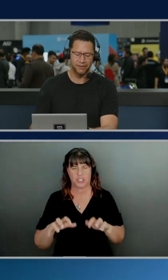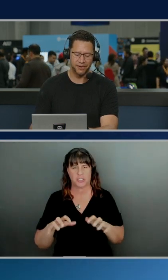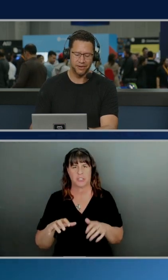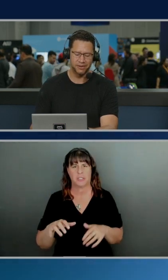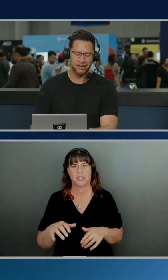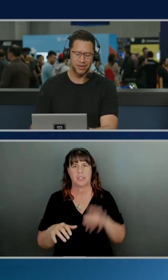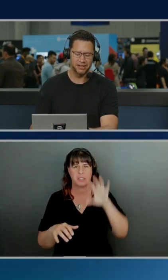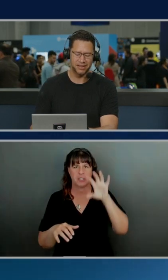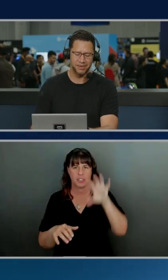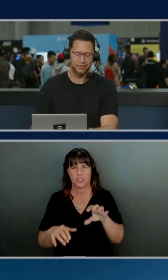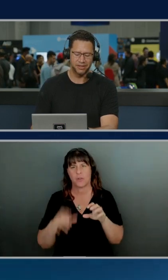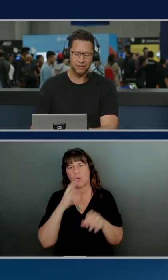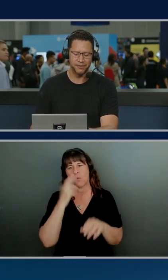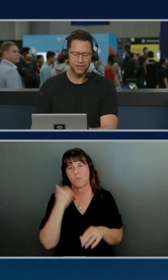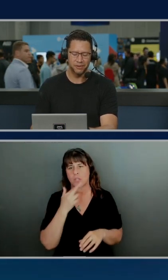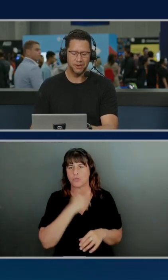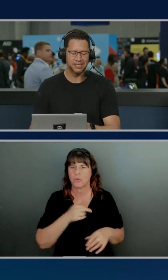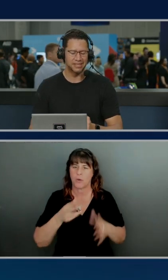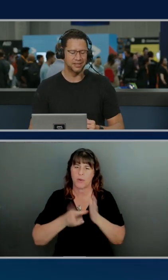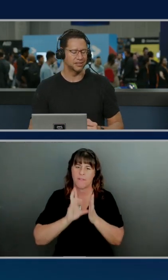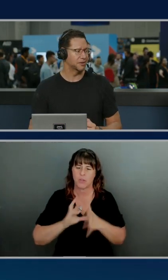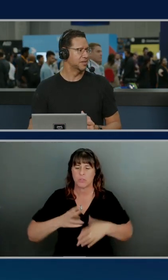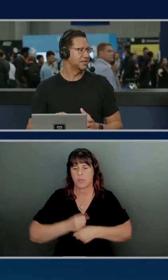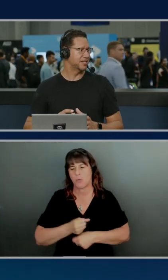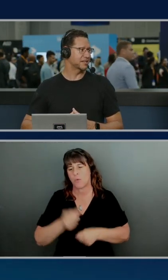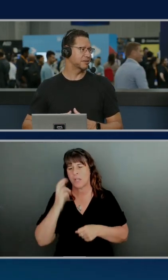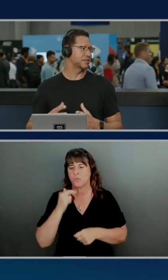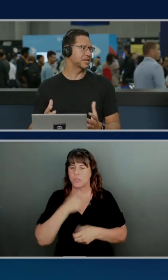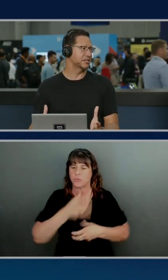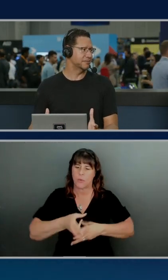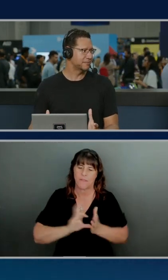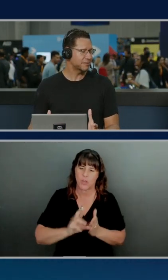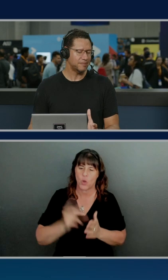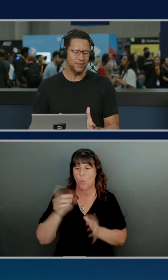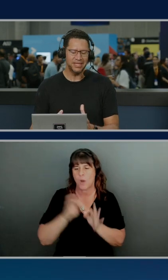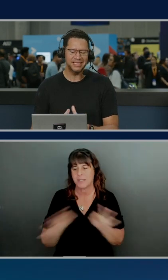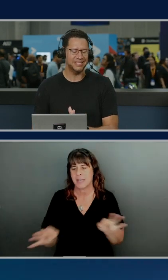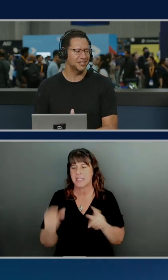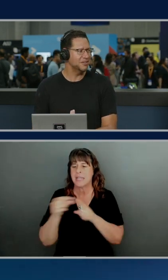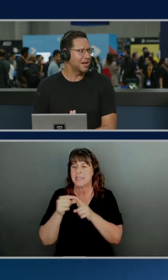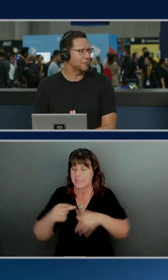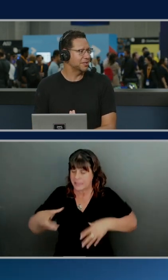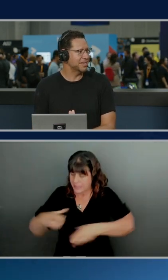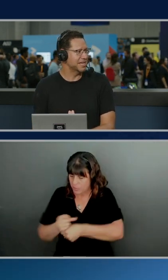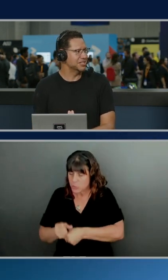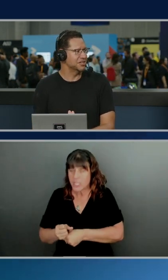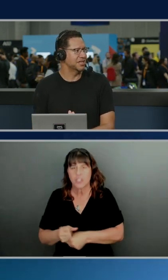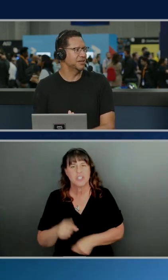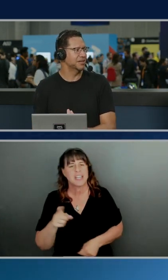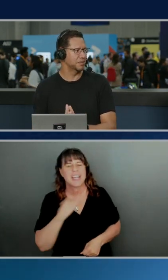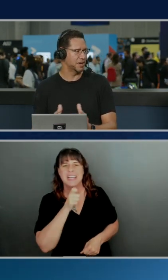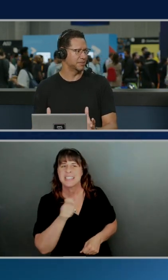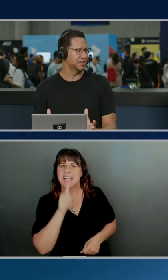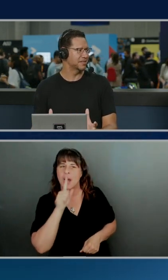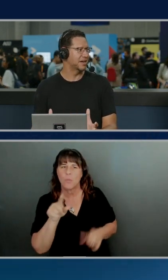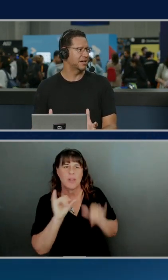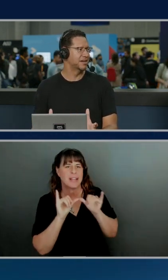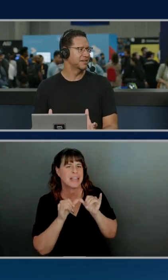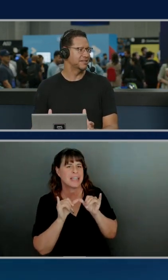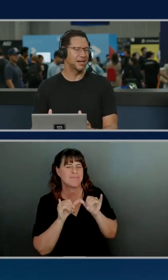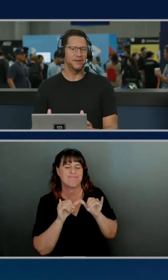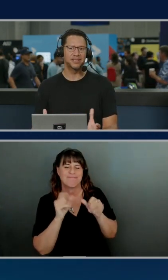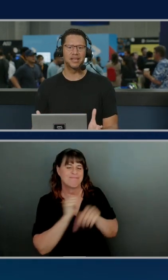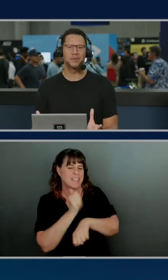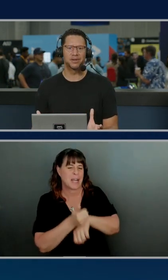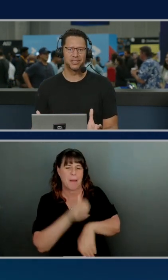restaurant review. Summarize the above restaurant review in 1 sentence. So text summarization. It's still not really engineering a prompt. It's not